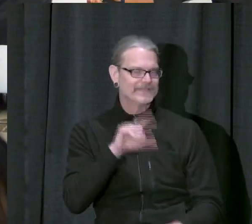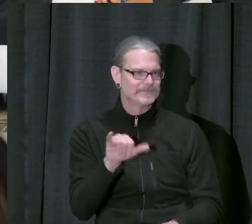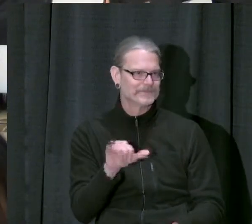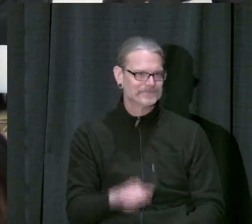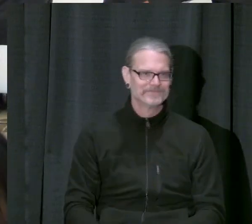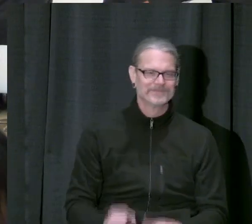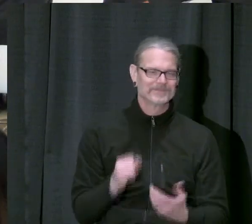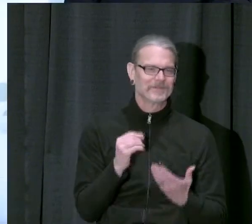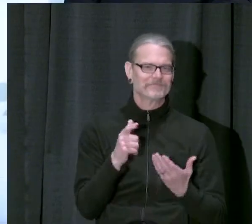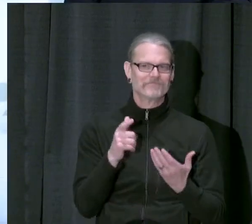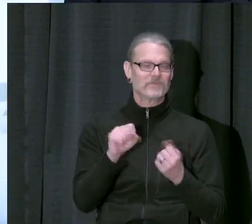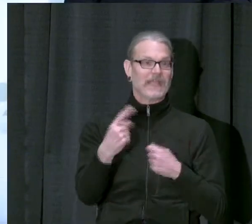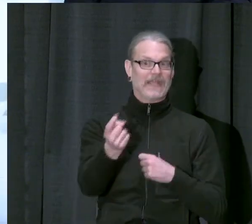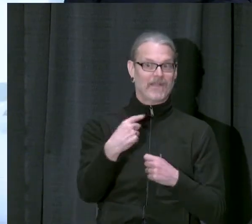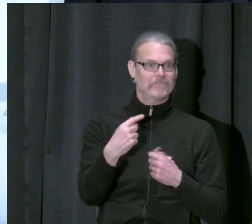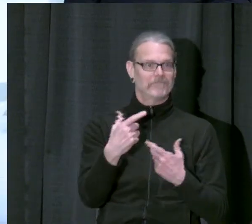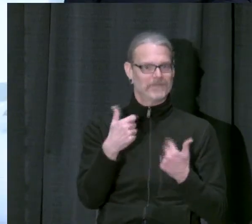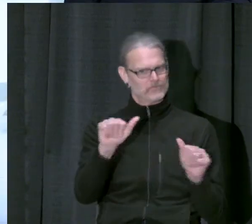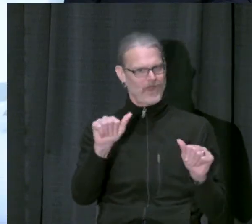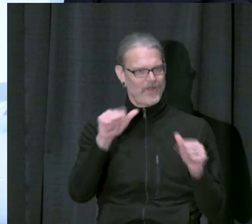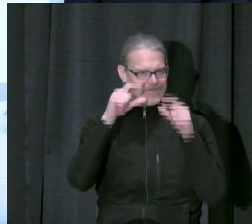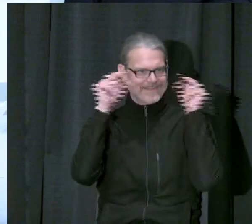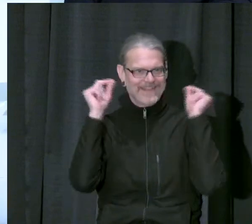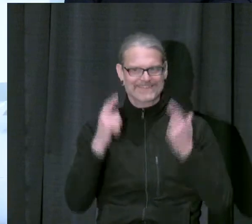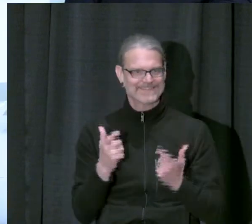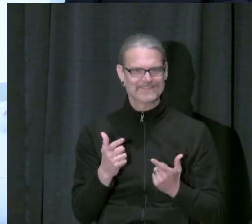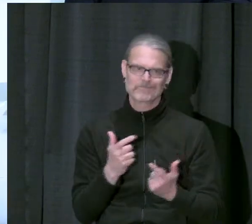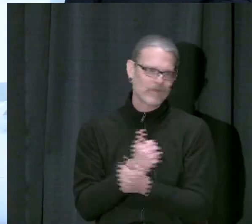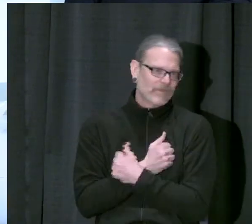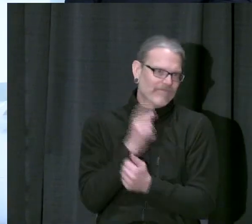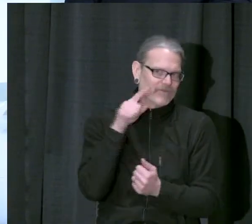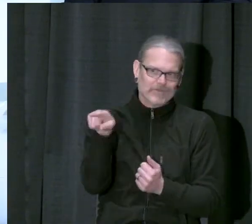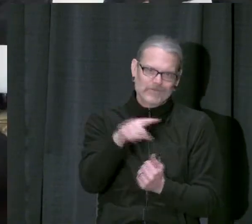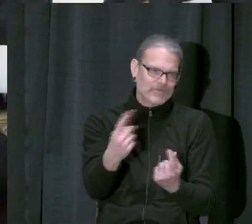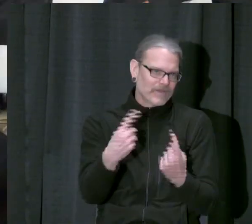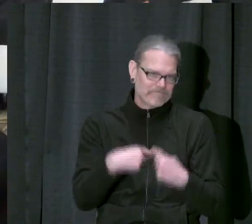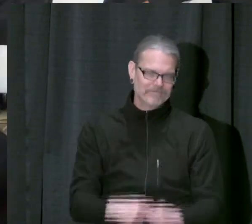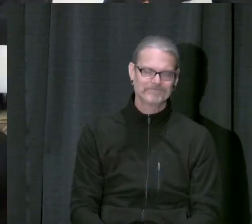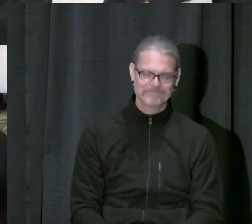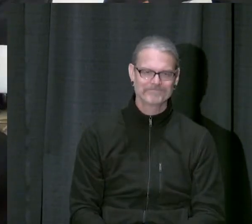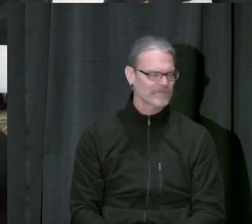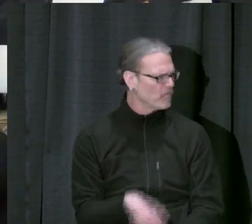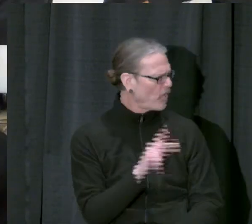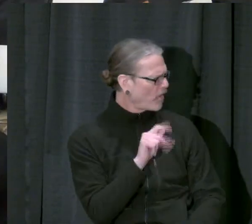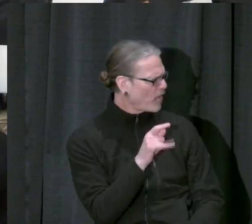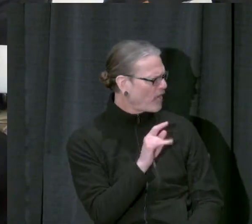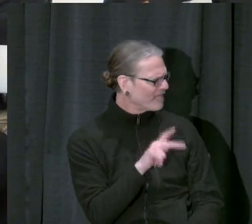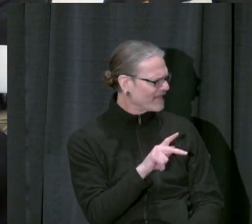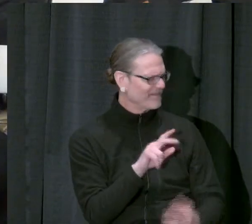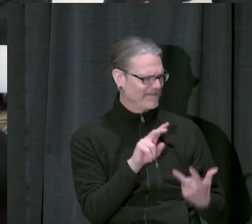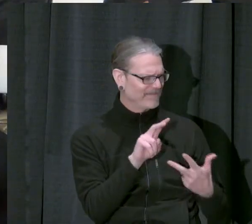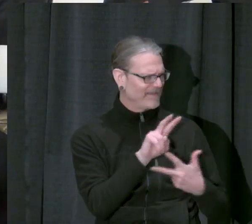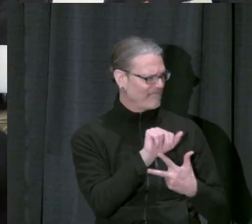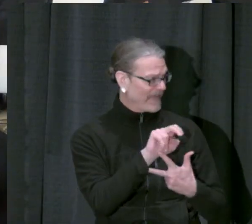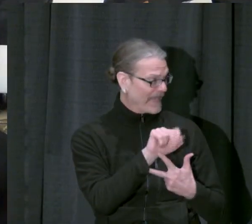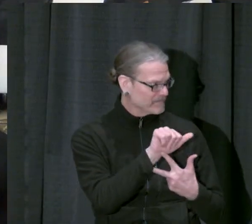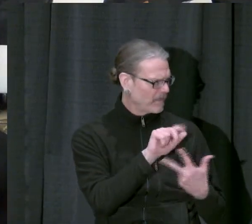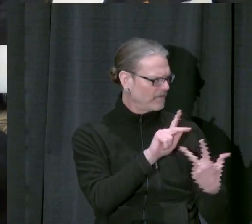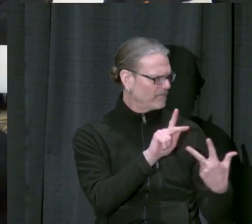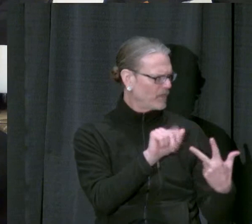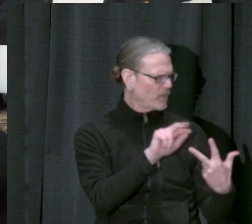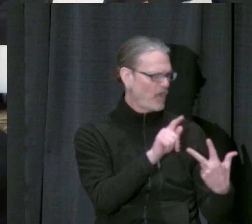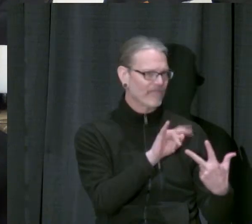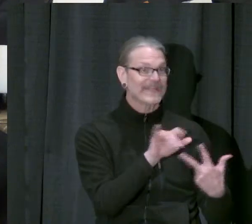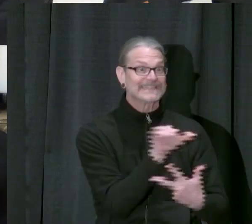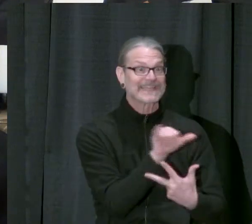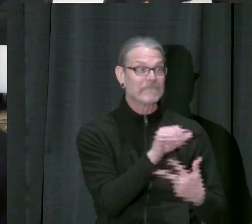yeah, you can get the glasses, and we'd love to have you there. Very good. Well, Karthik, Vanessa, and Karthik, it's been great